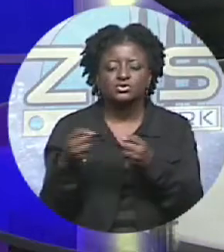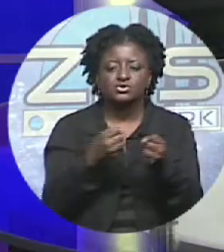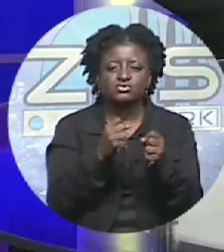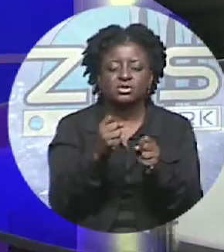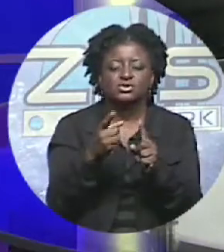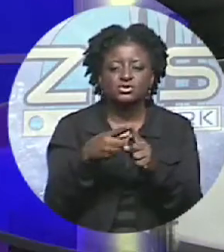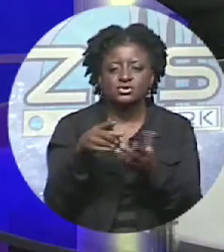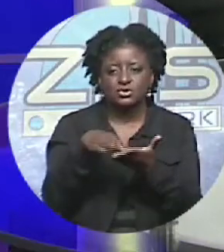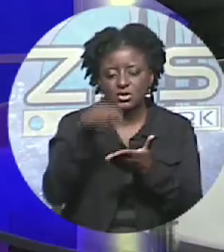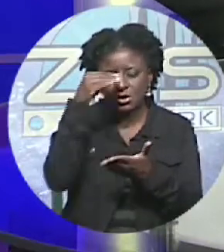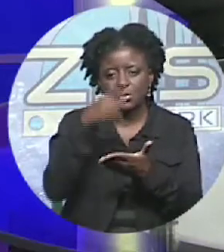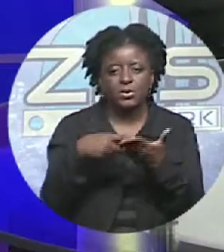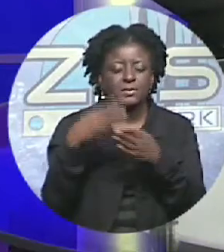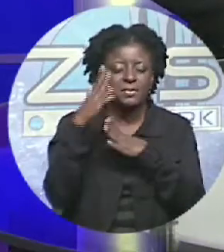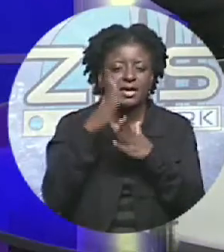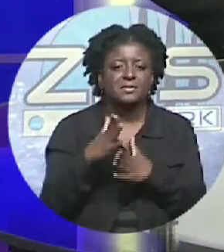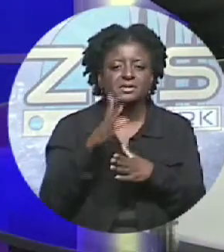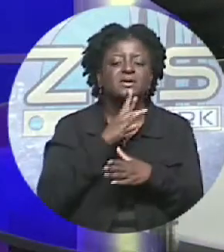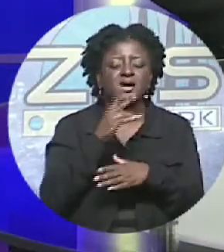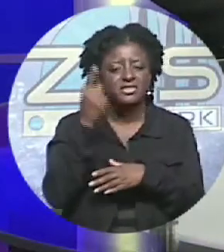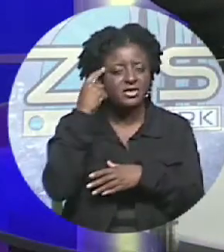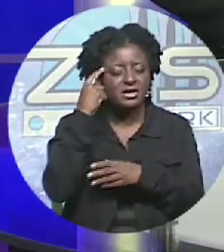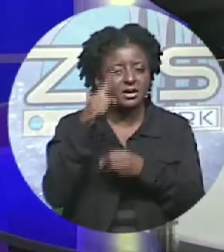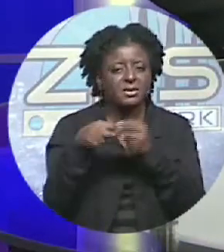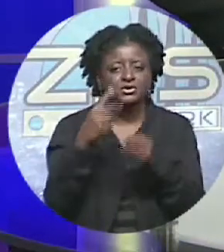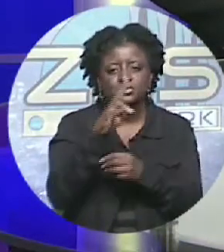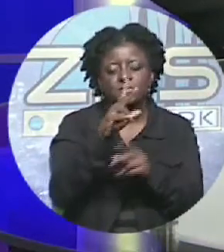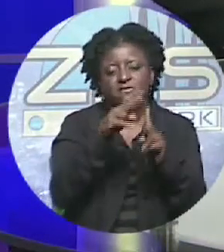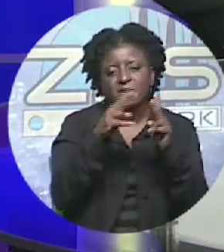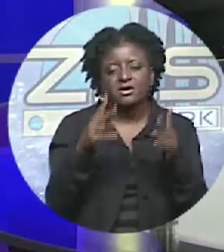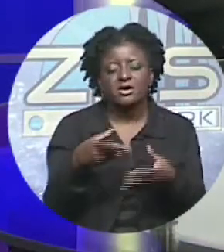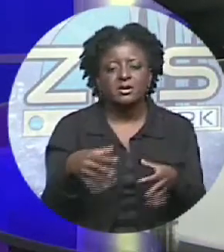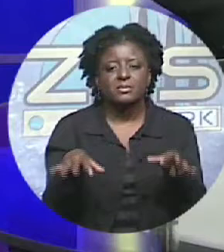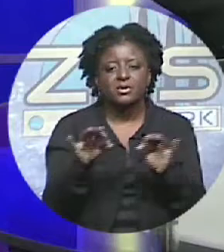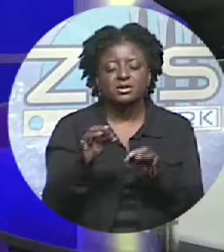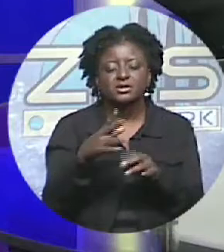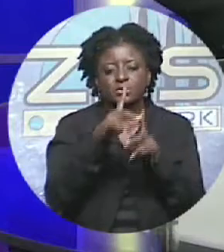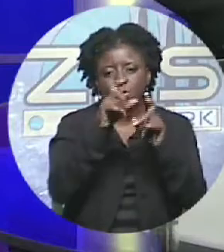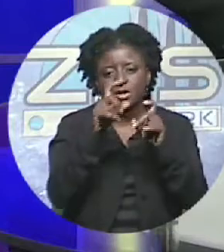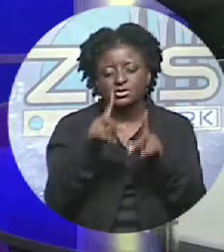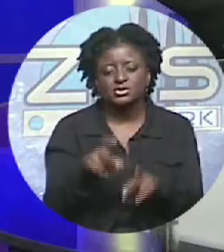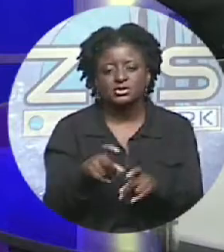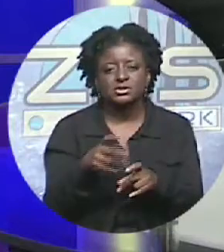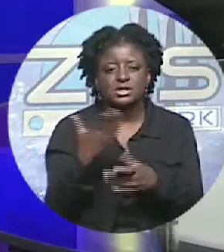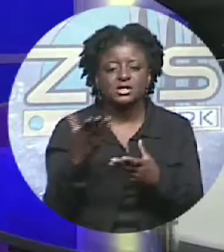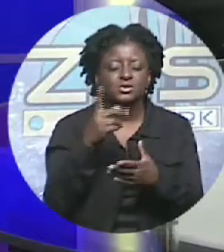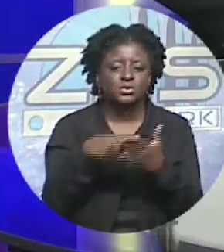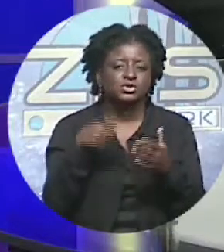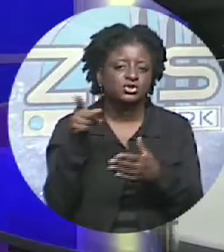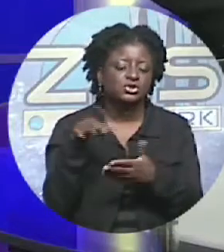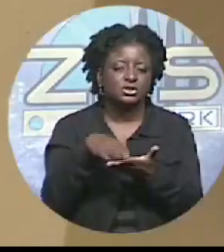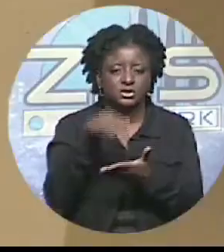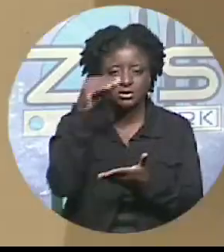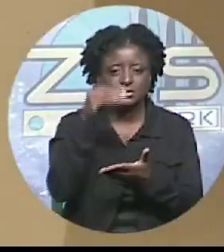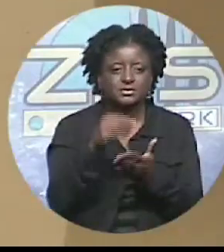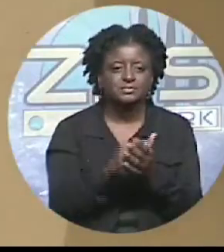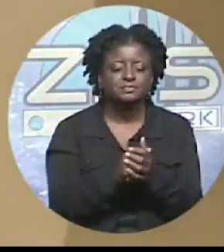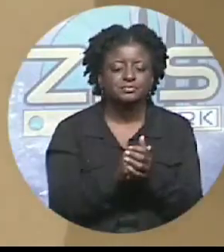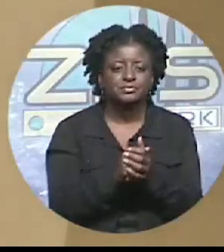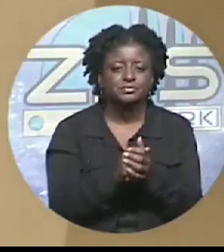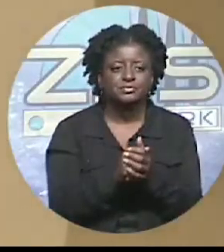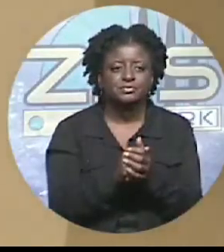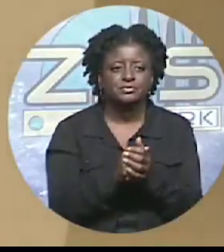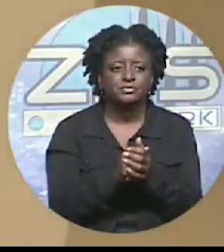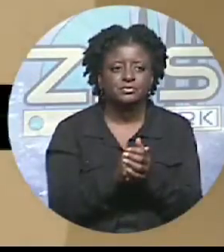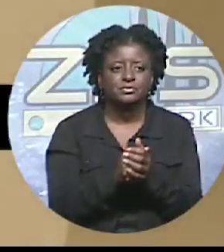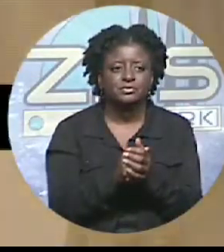what Bahamians are thinking concerning two very important and timely questions. Here's what she found out. With